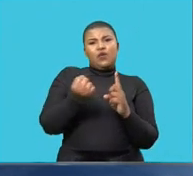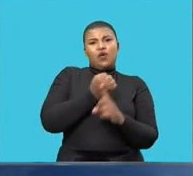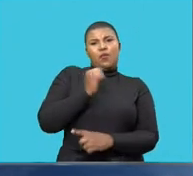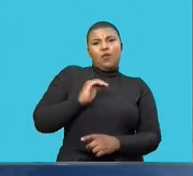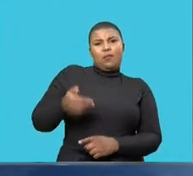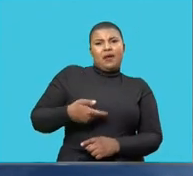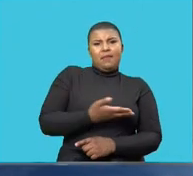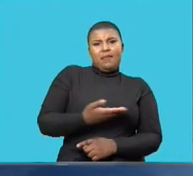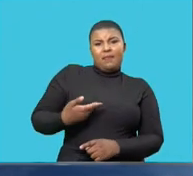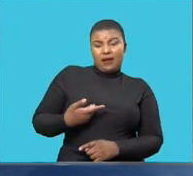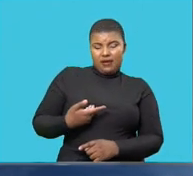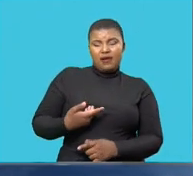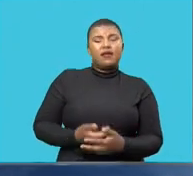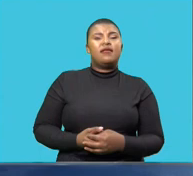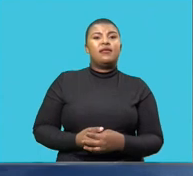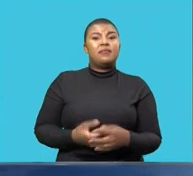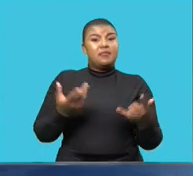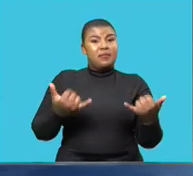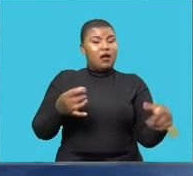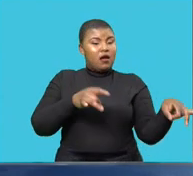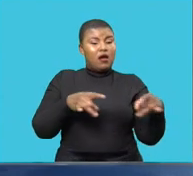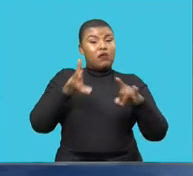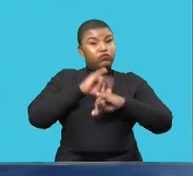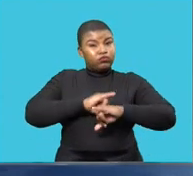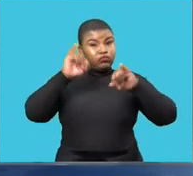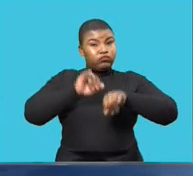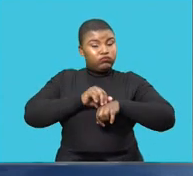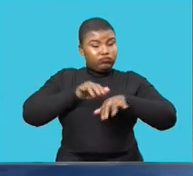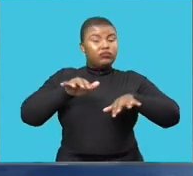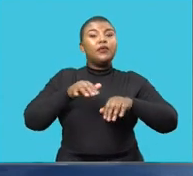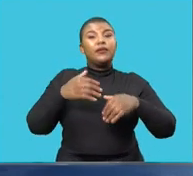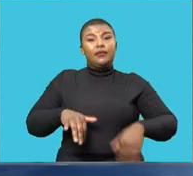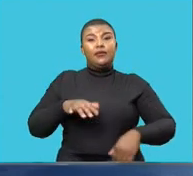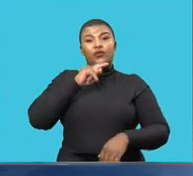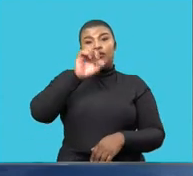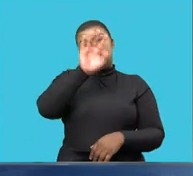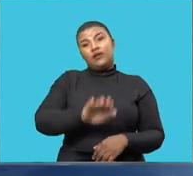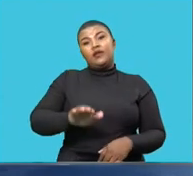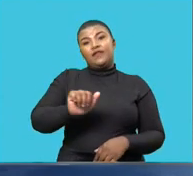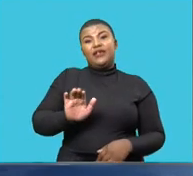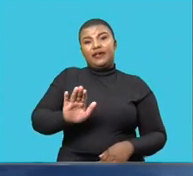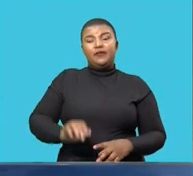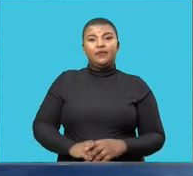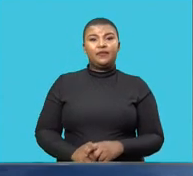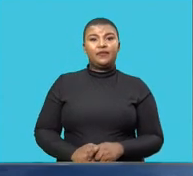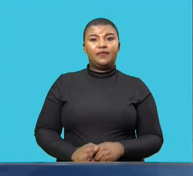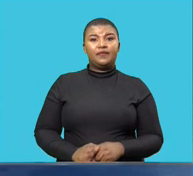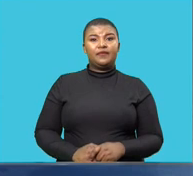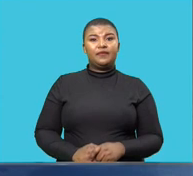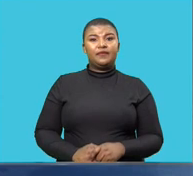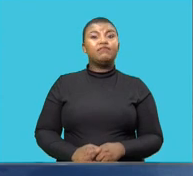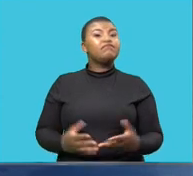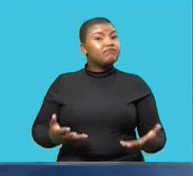kwabomama osokuyisihlava futhi kuyipandemic la eMzansi nalana